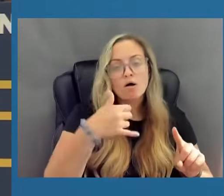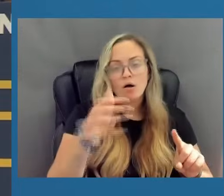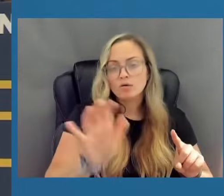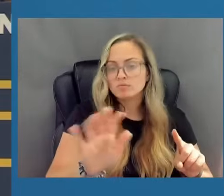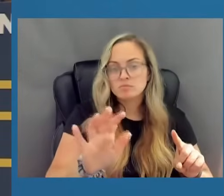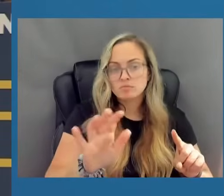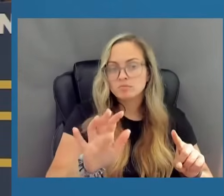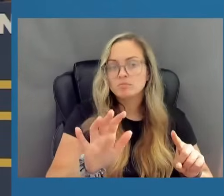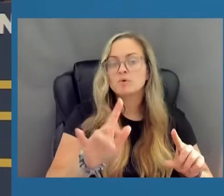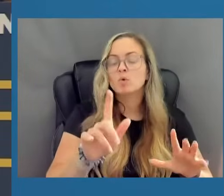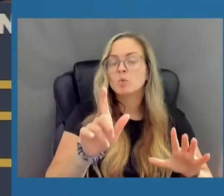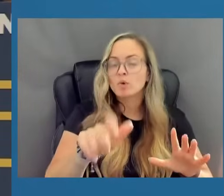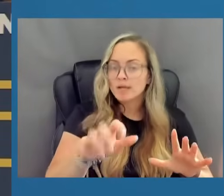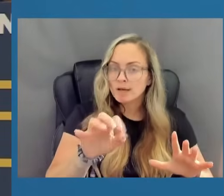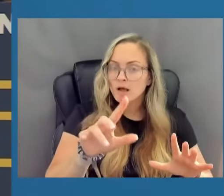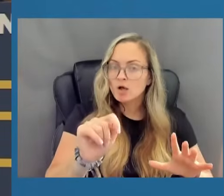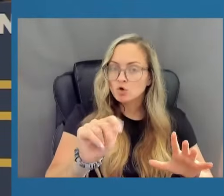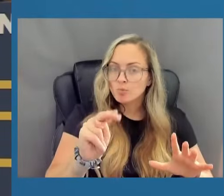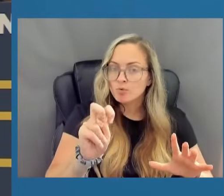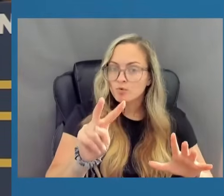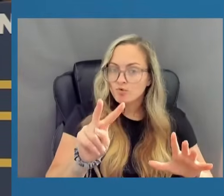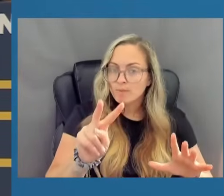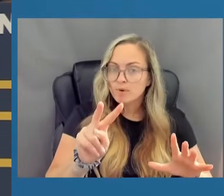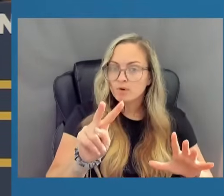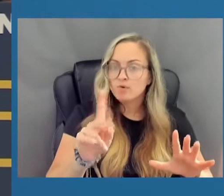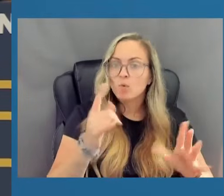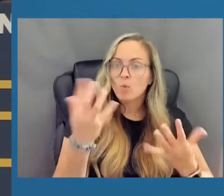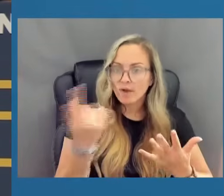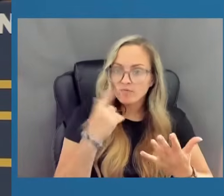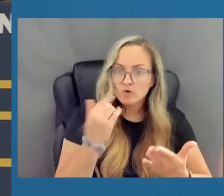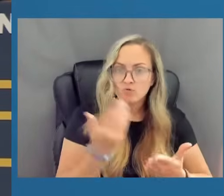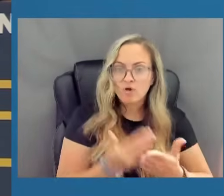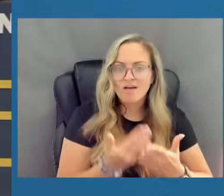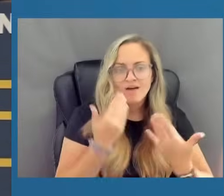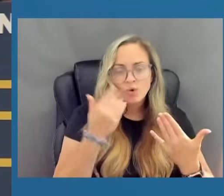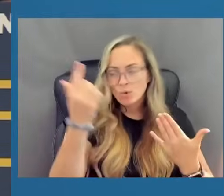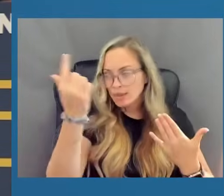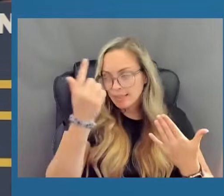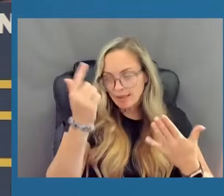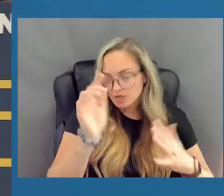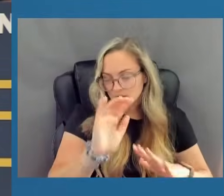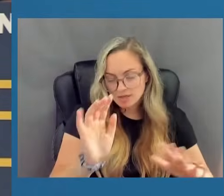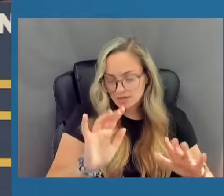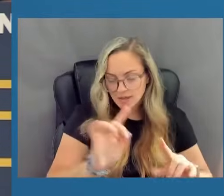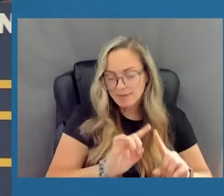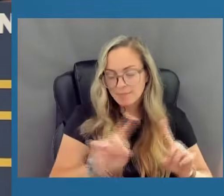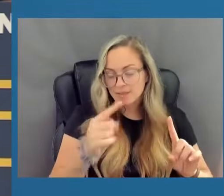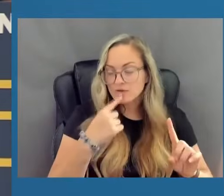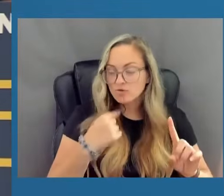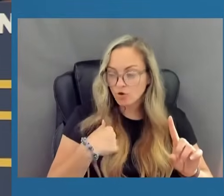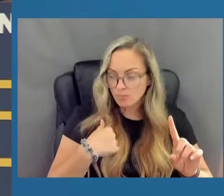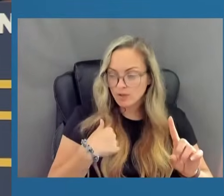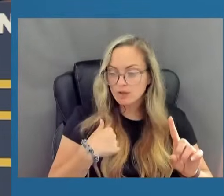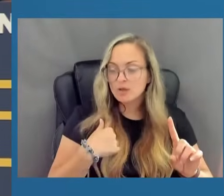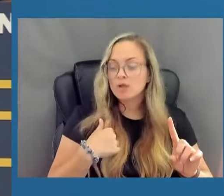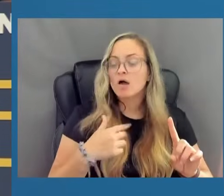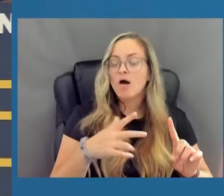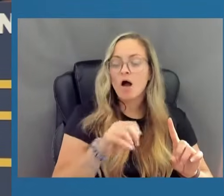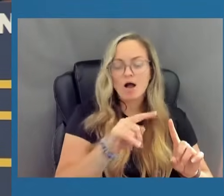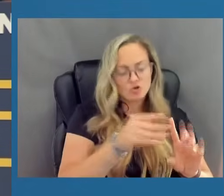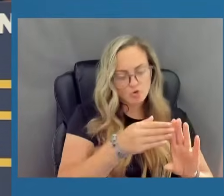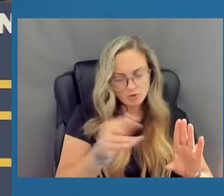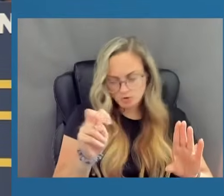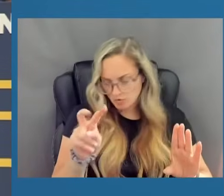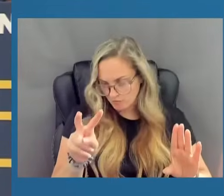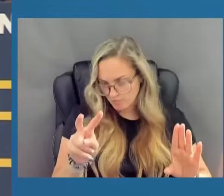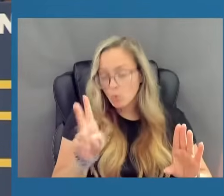us October and November, okay? I don't know the logic behind all this, but this is what I'm told is the time frame. So you'll have it just in